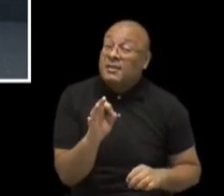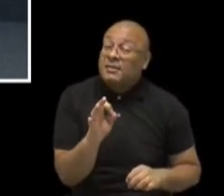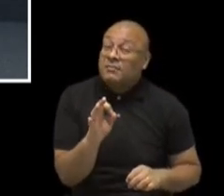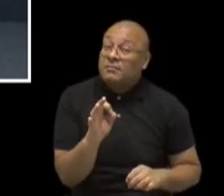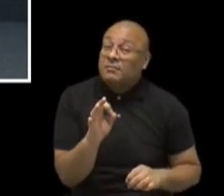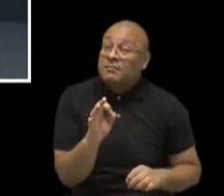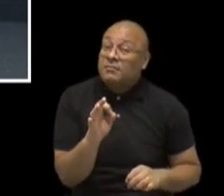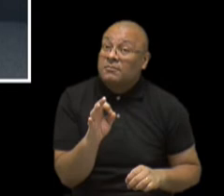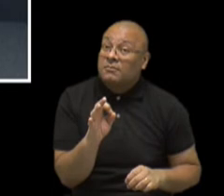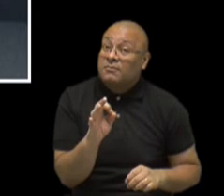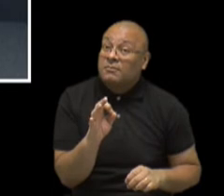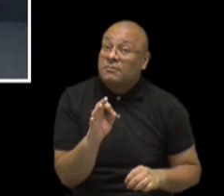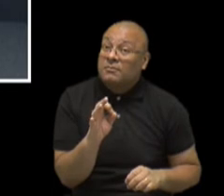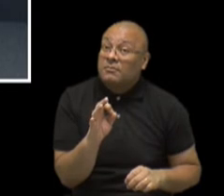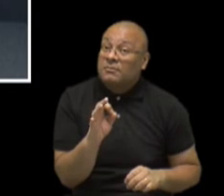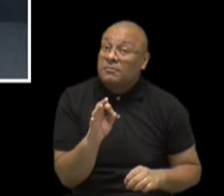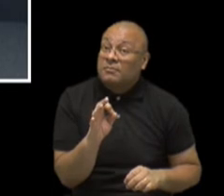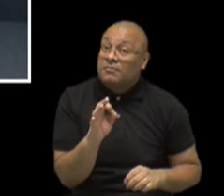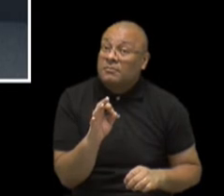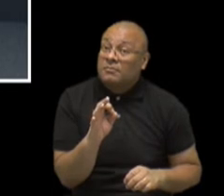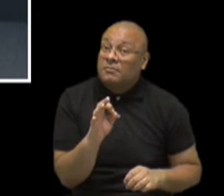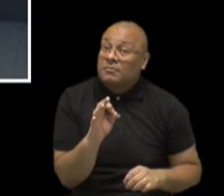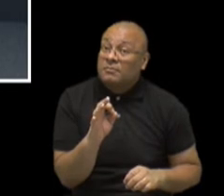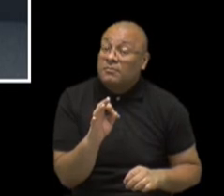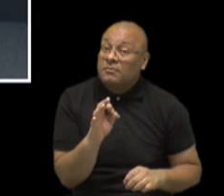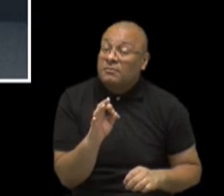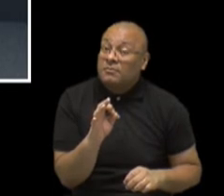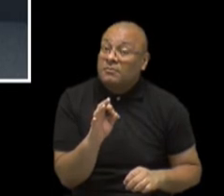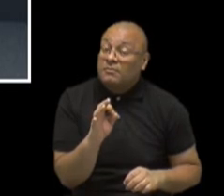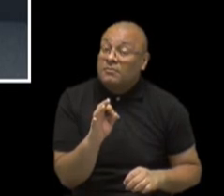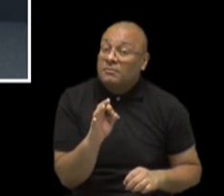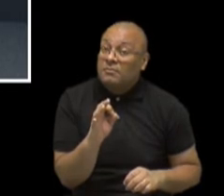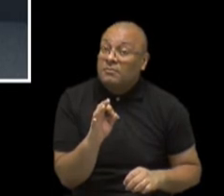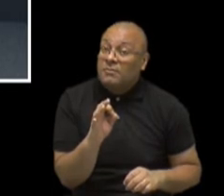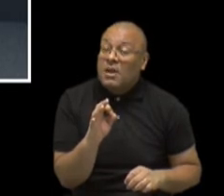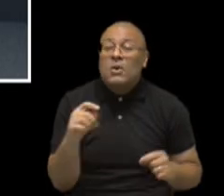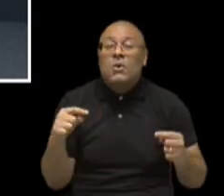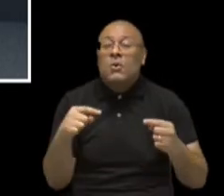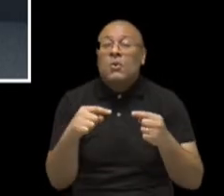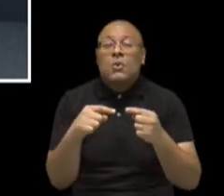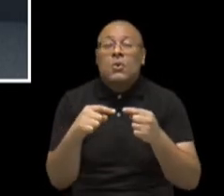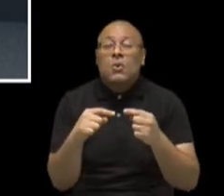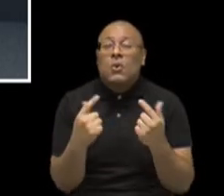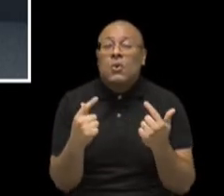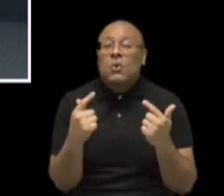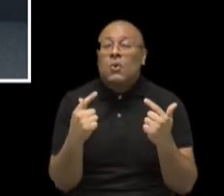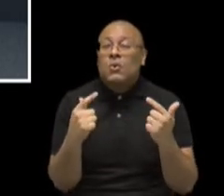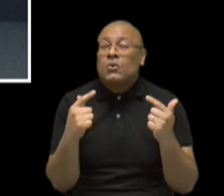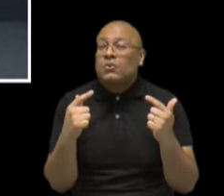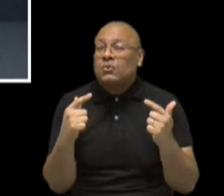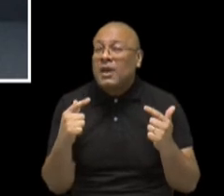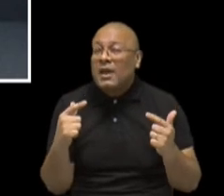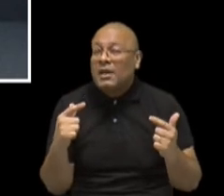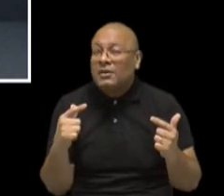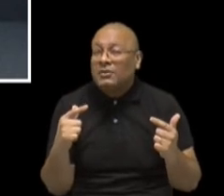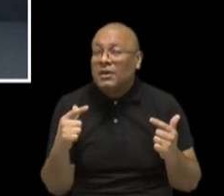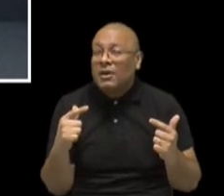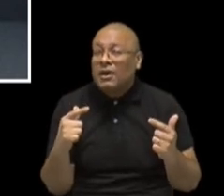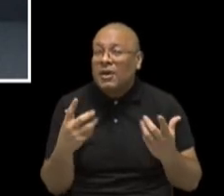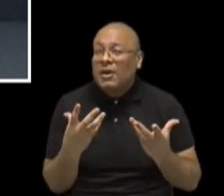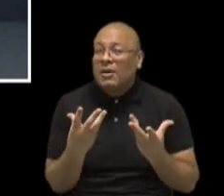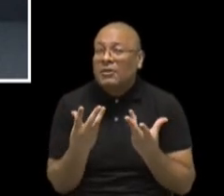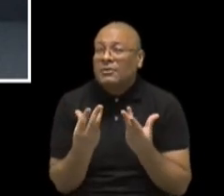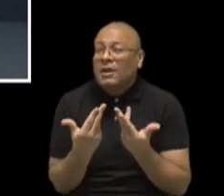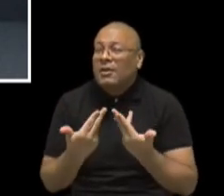now with Instagram, you have access to a lot of my sides. And we have a lot of fun with all of your sides. We love when you